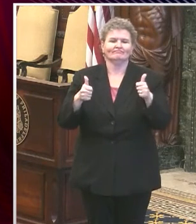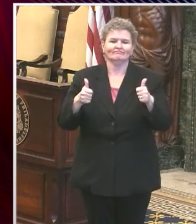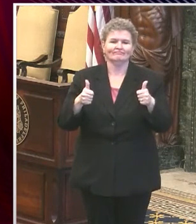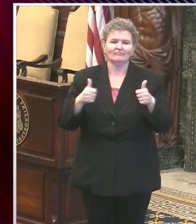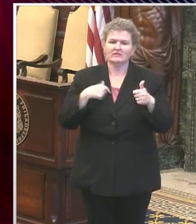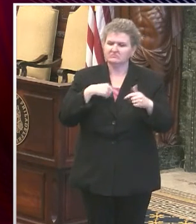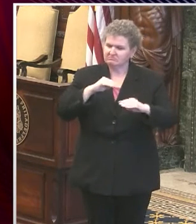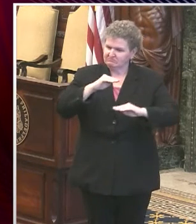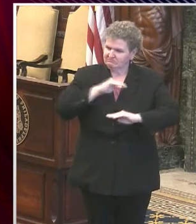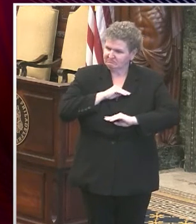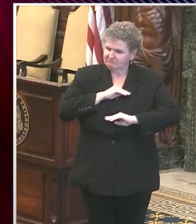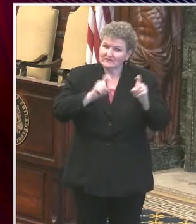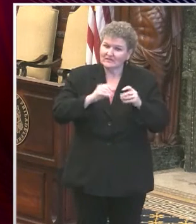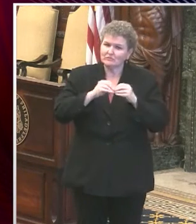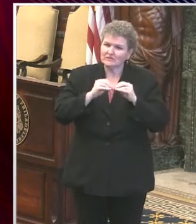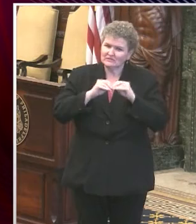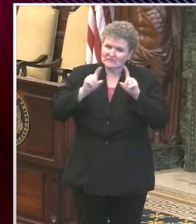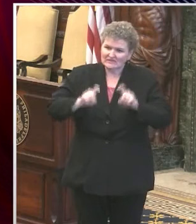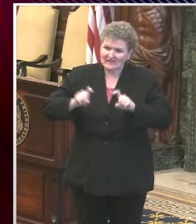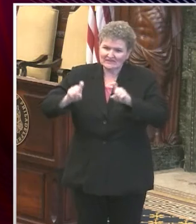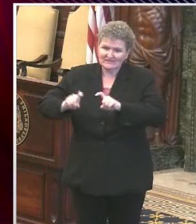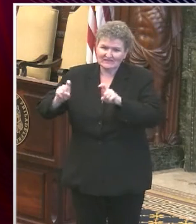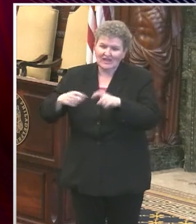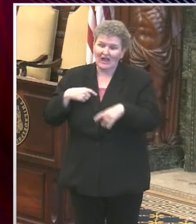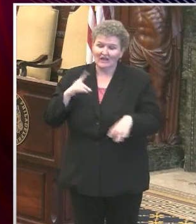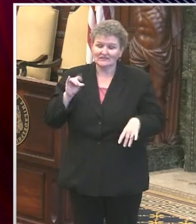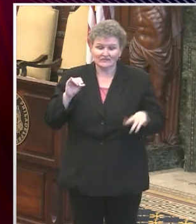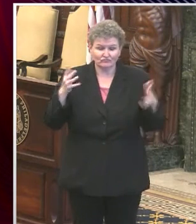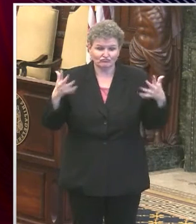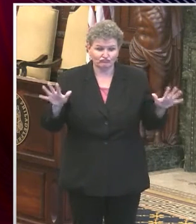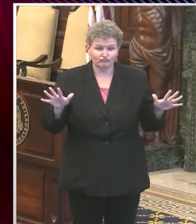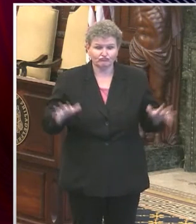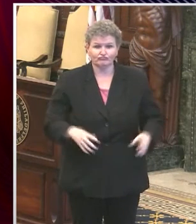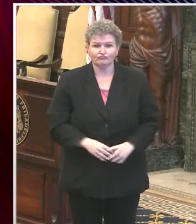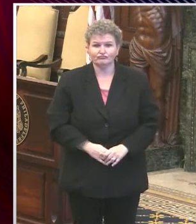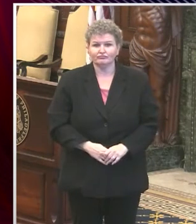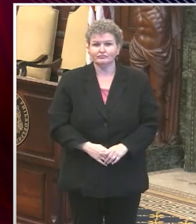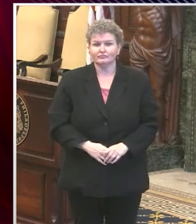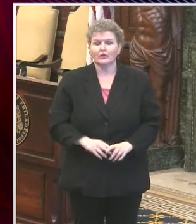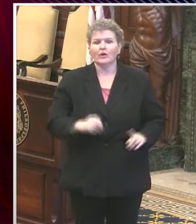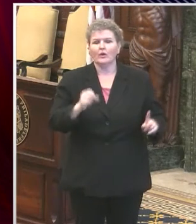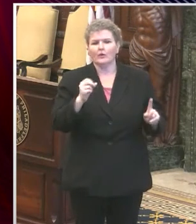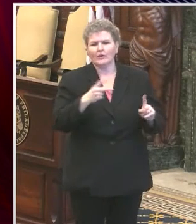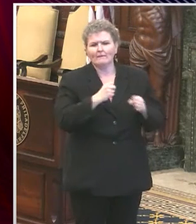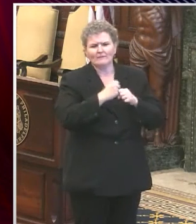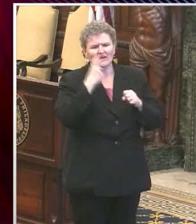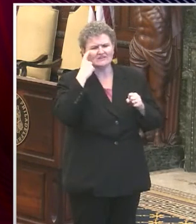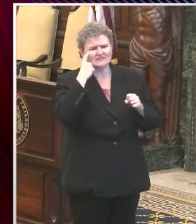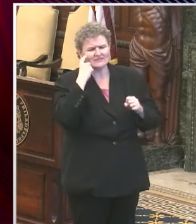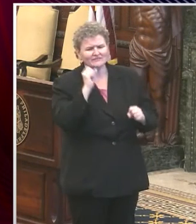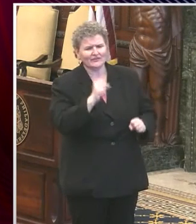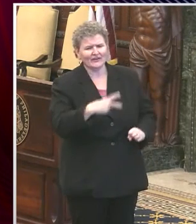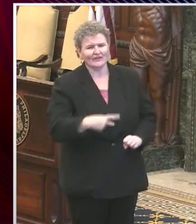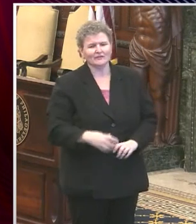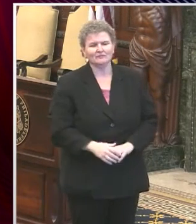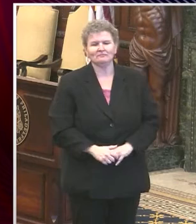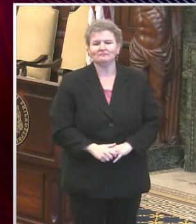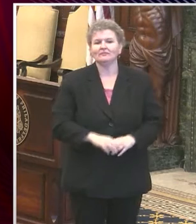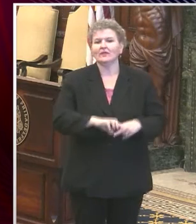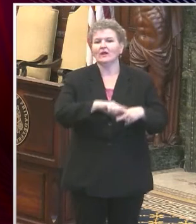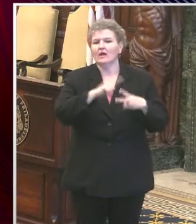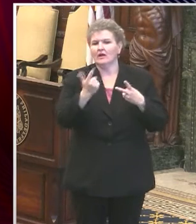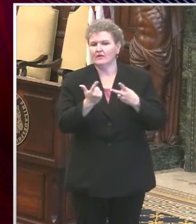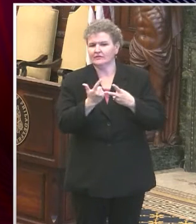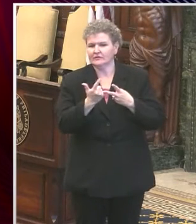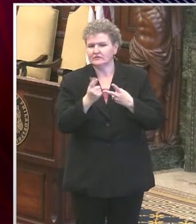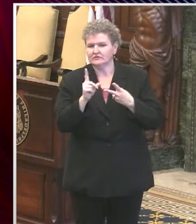how well they're following the rules. Okay, that makes sense. And then I have a couple questions for